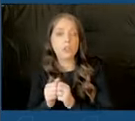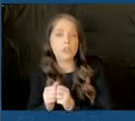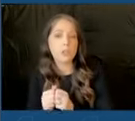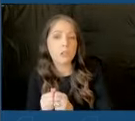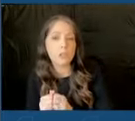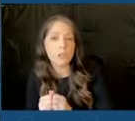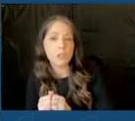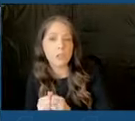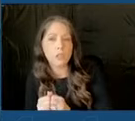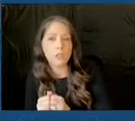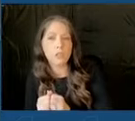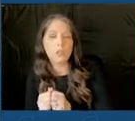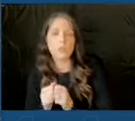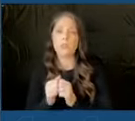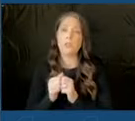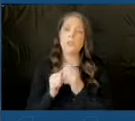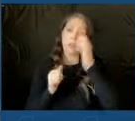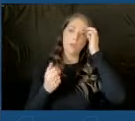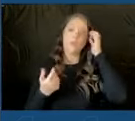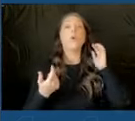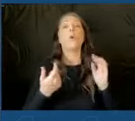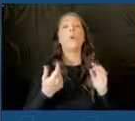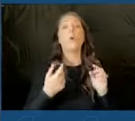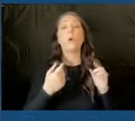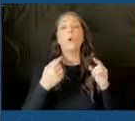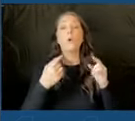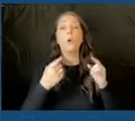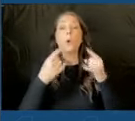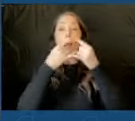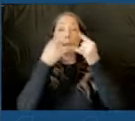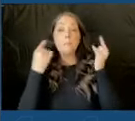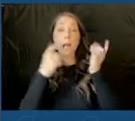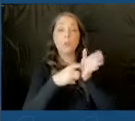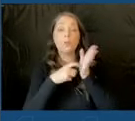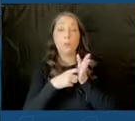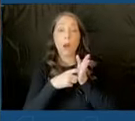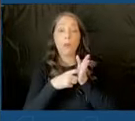What's the mask? We are lifting masking requirements in those settings.